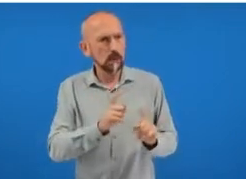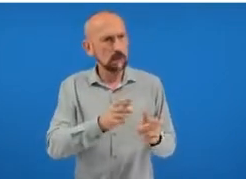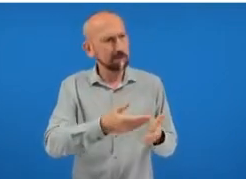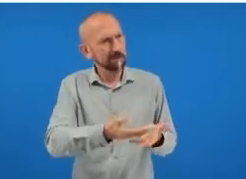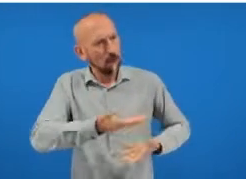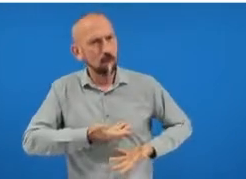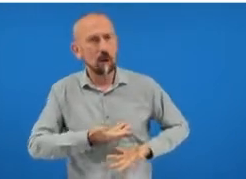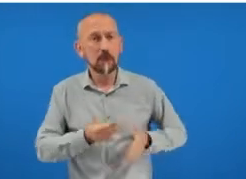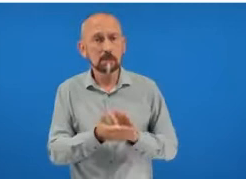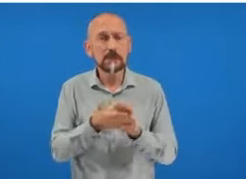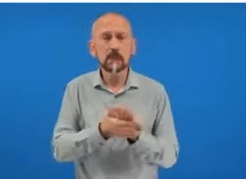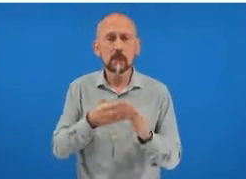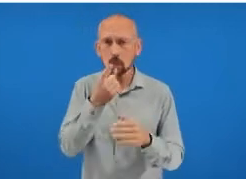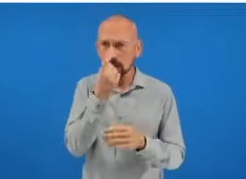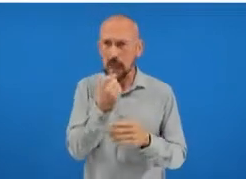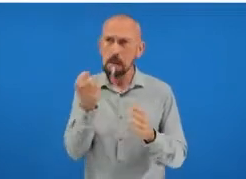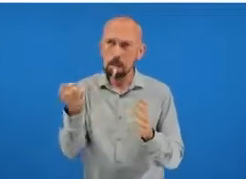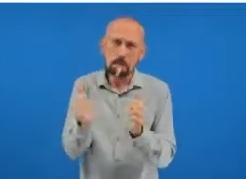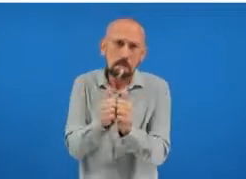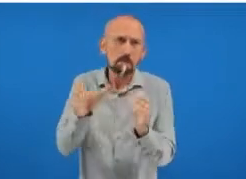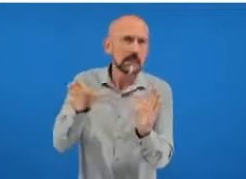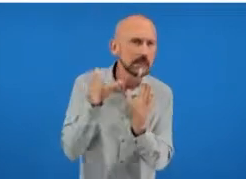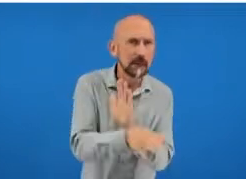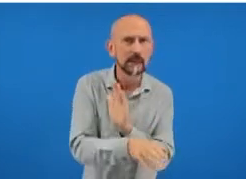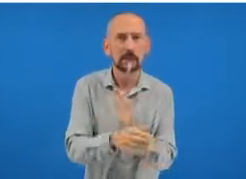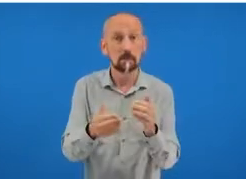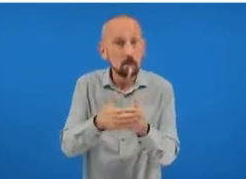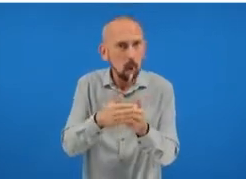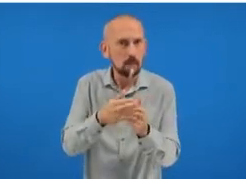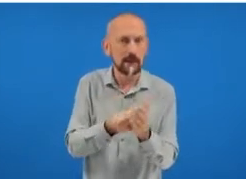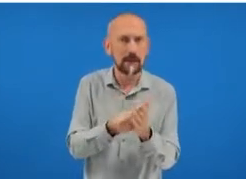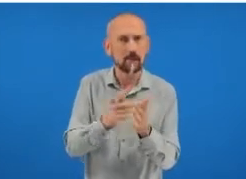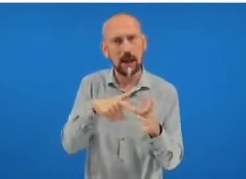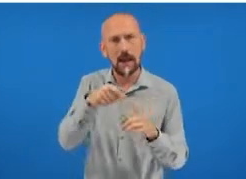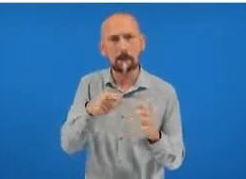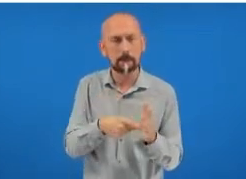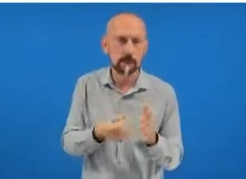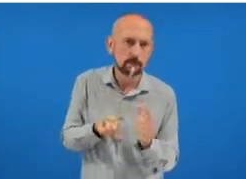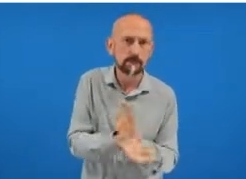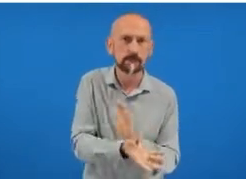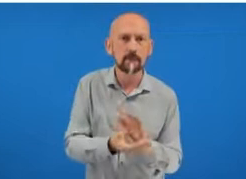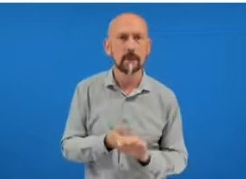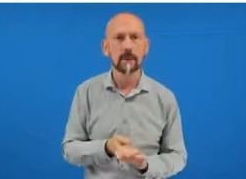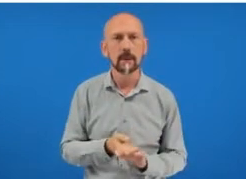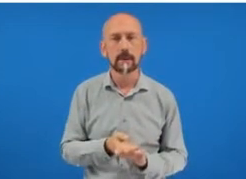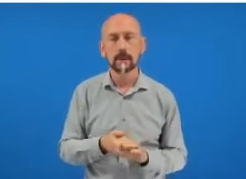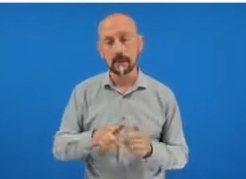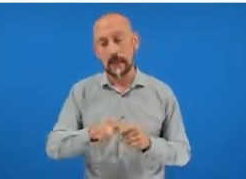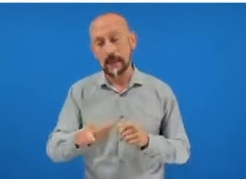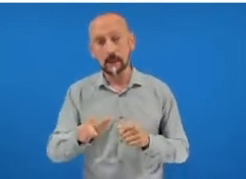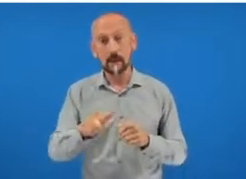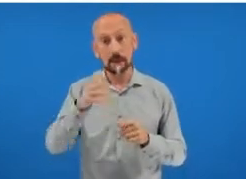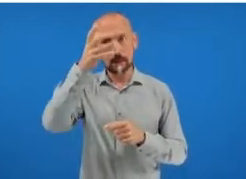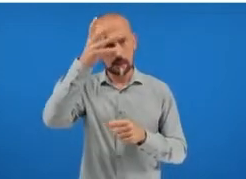substantial additional sum in expanding IAPs. When we shifted to a Conservative administration